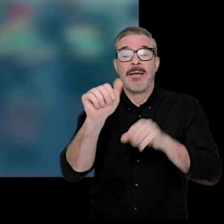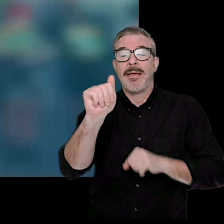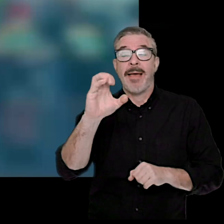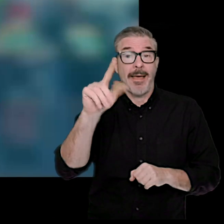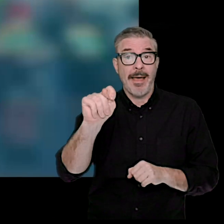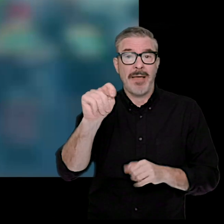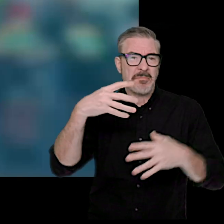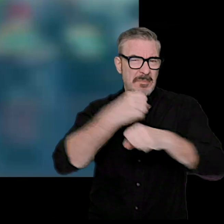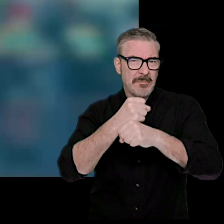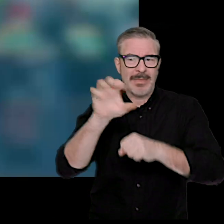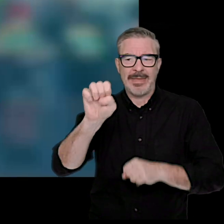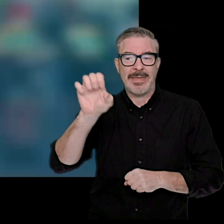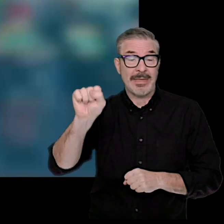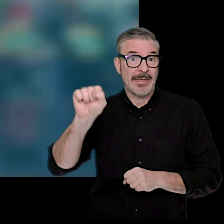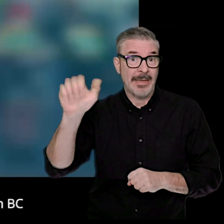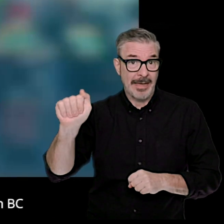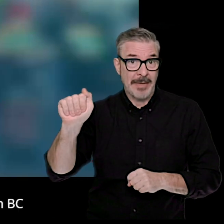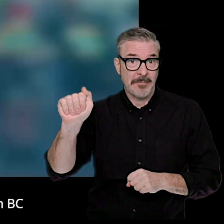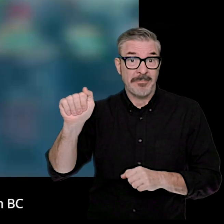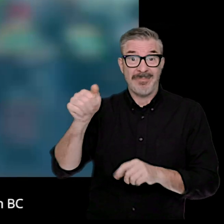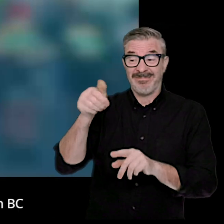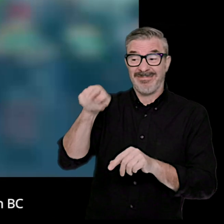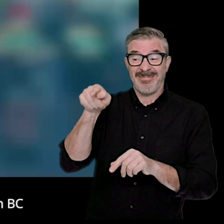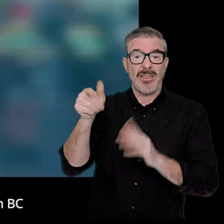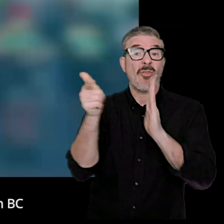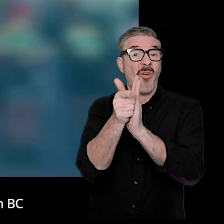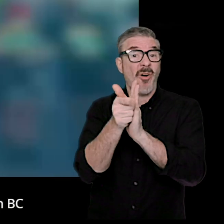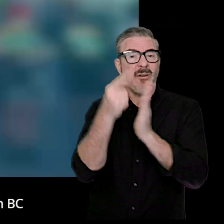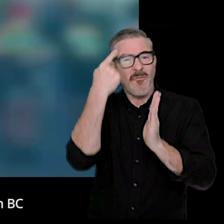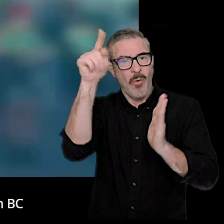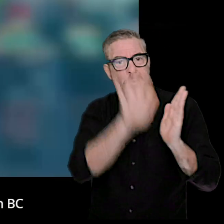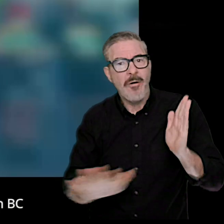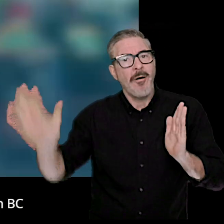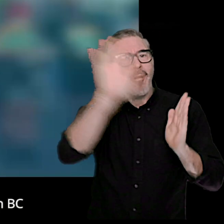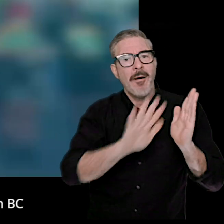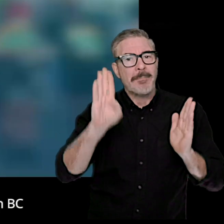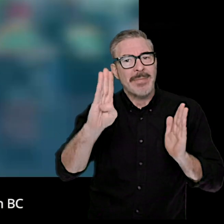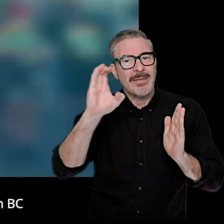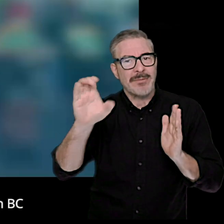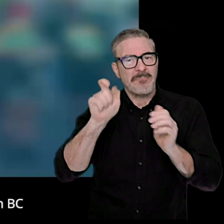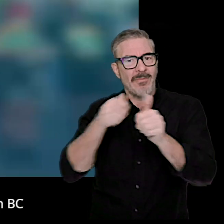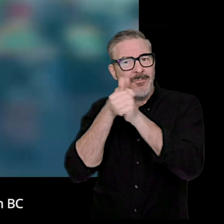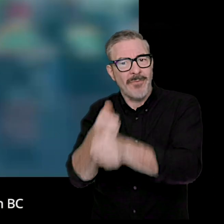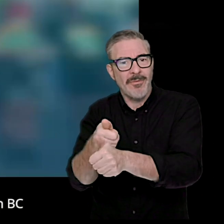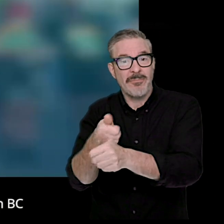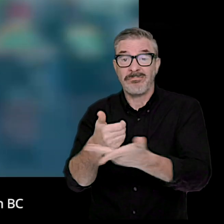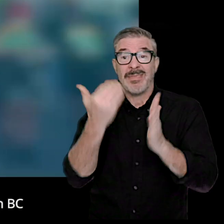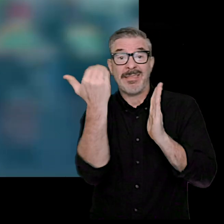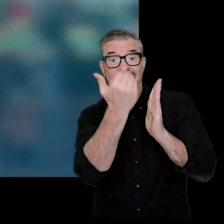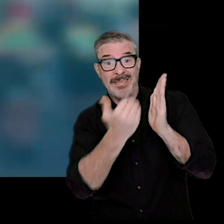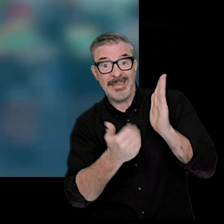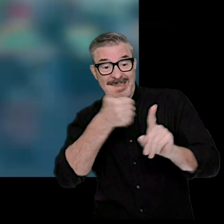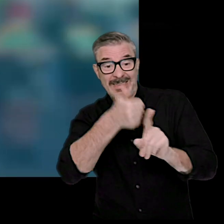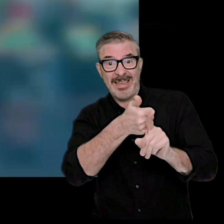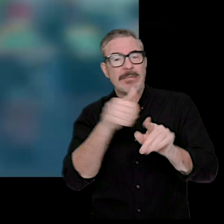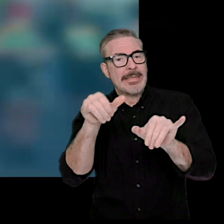Another term is the Employment Standards Act, for short, the ESA. Employment Standards Act is the law in BC